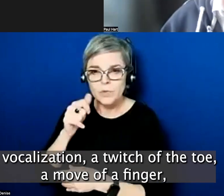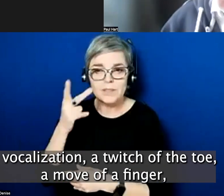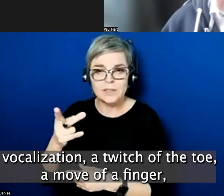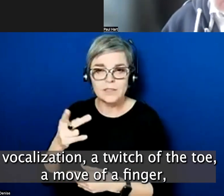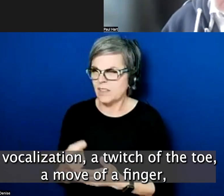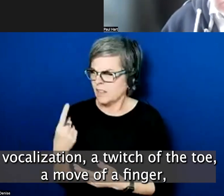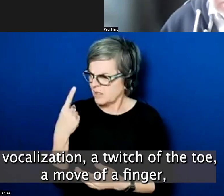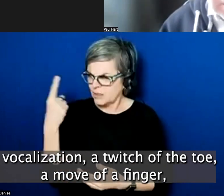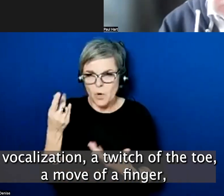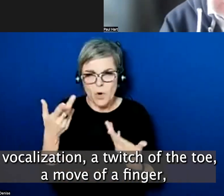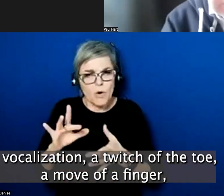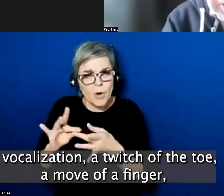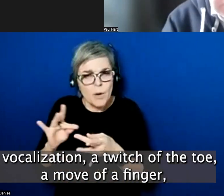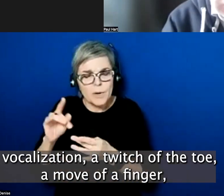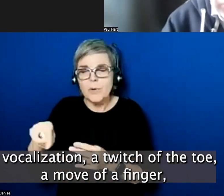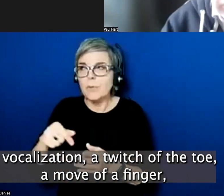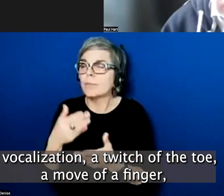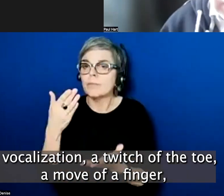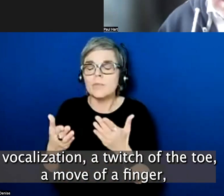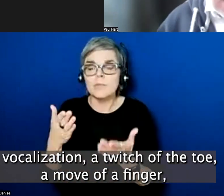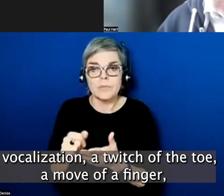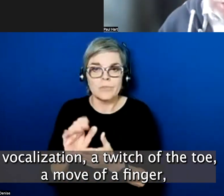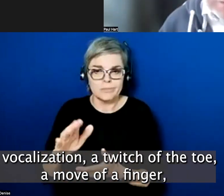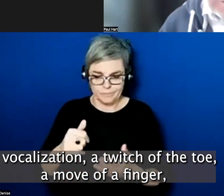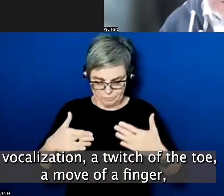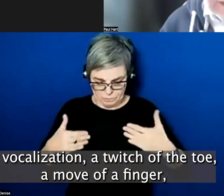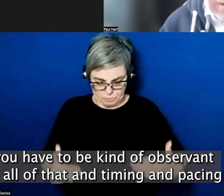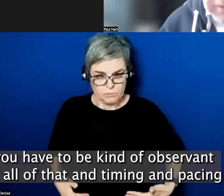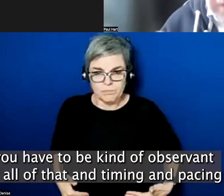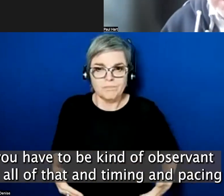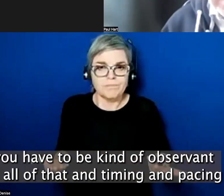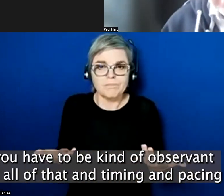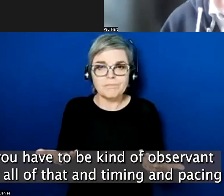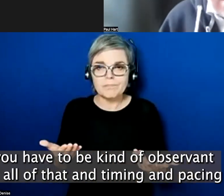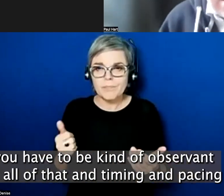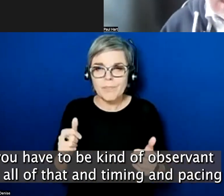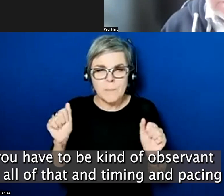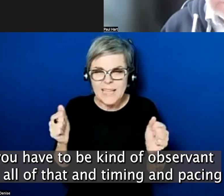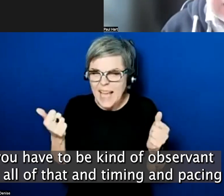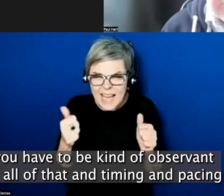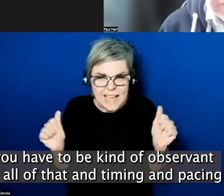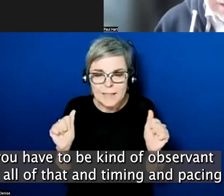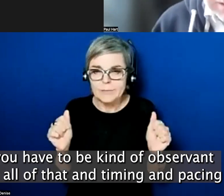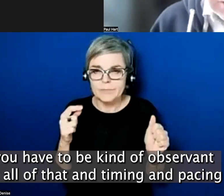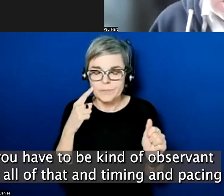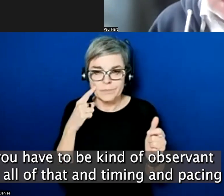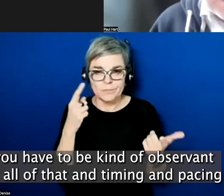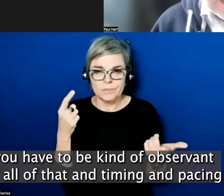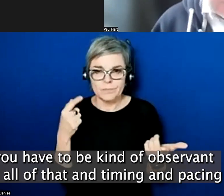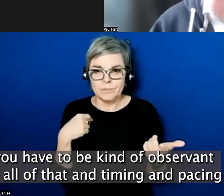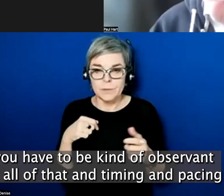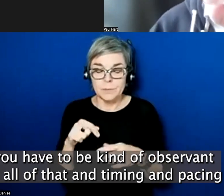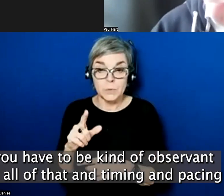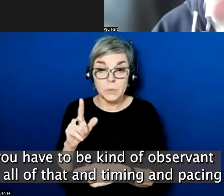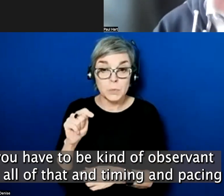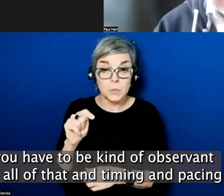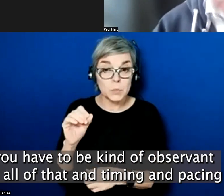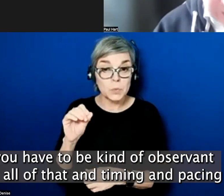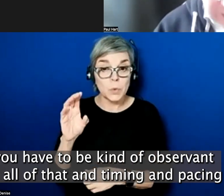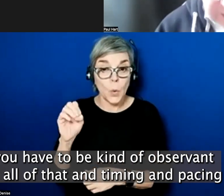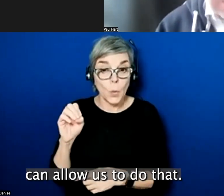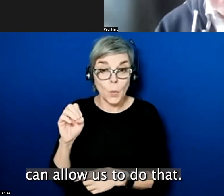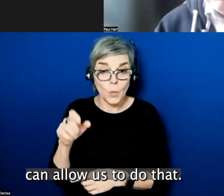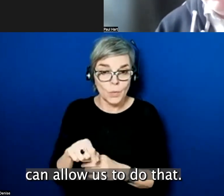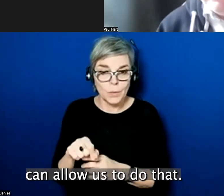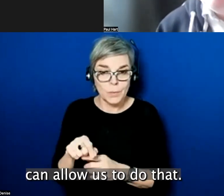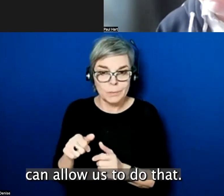a vocalization, a twitch of the toe, a move of a finger. You have to be kind of observant to all of that, and timing and